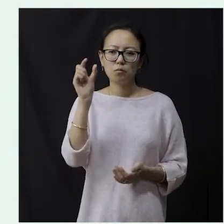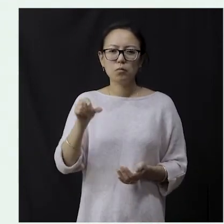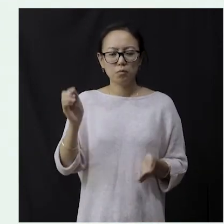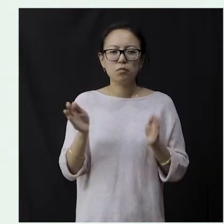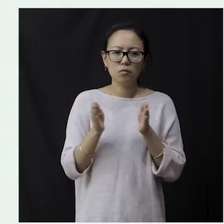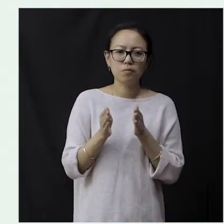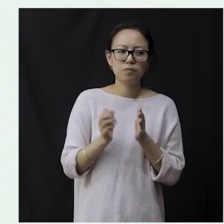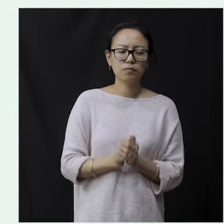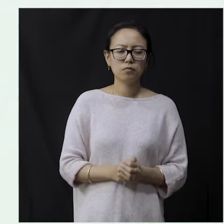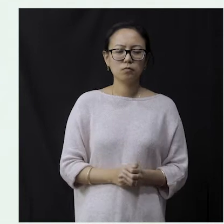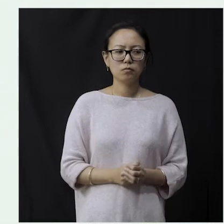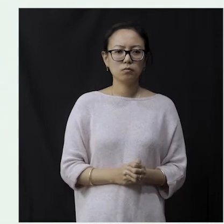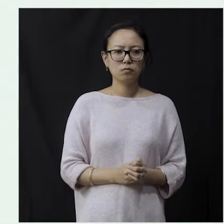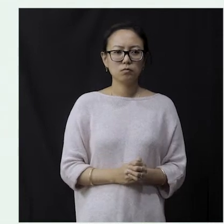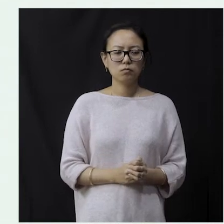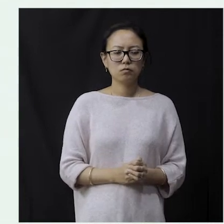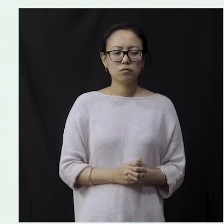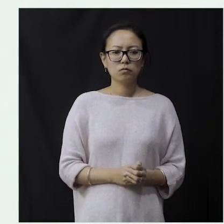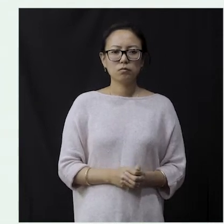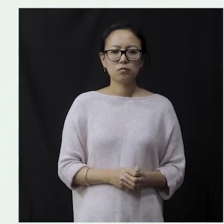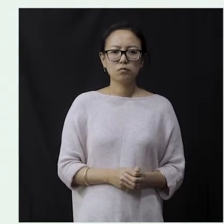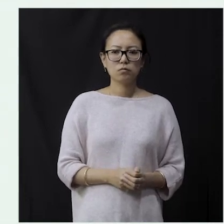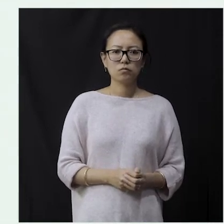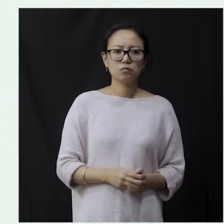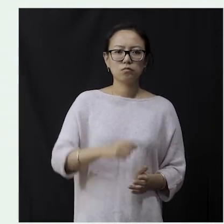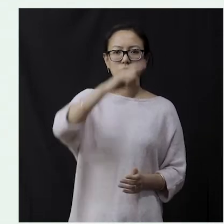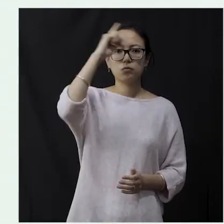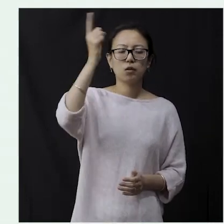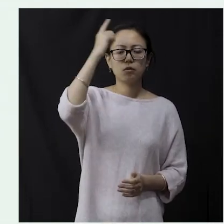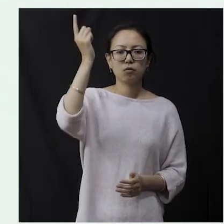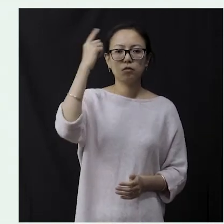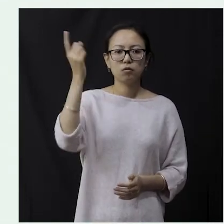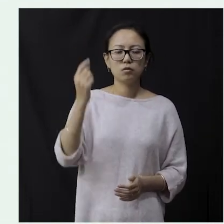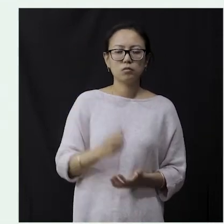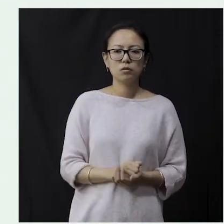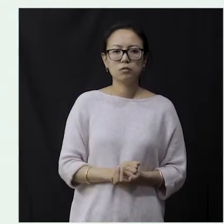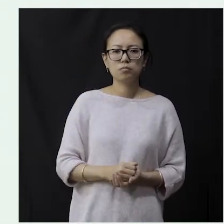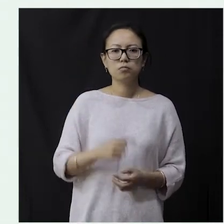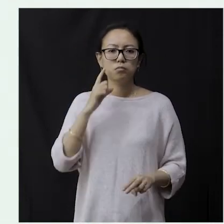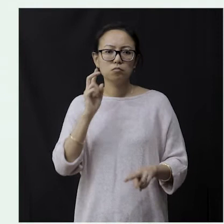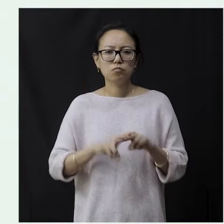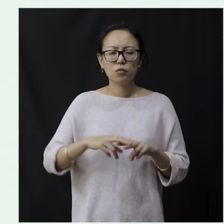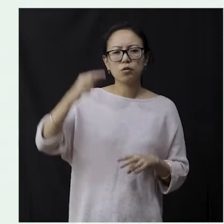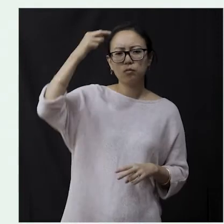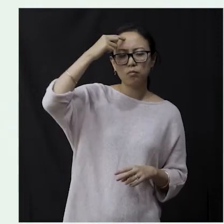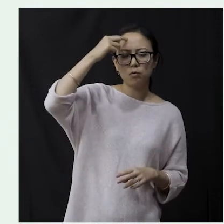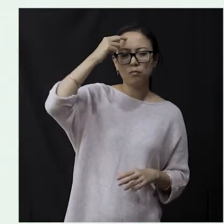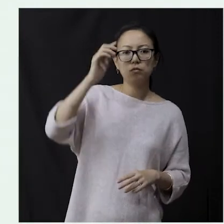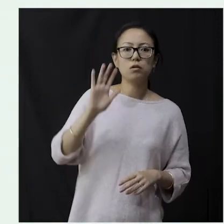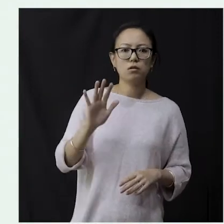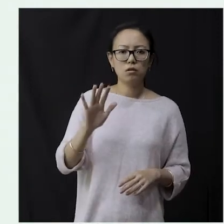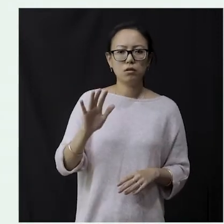of the time they run during natural calamities. Okay, natural calamities means if